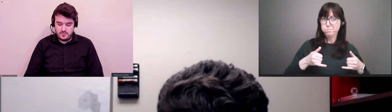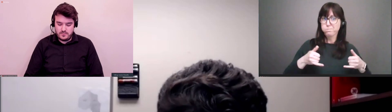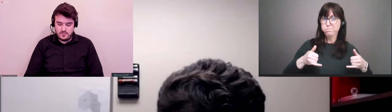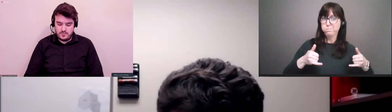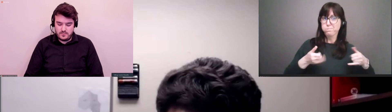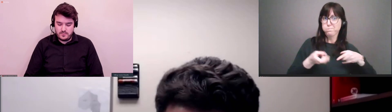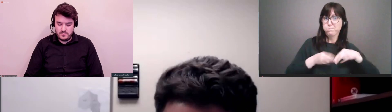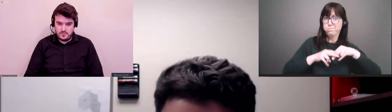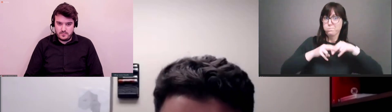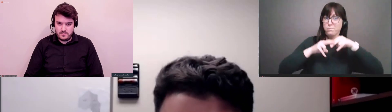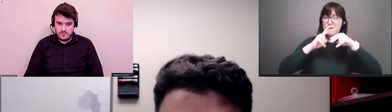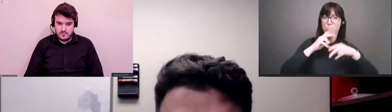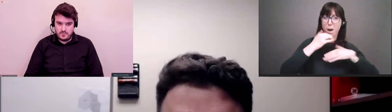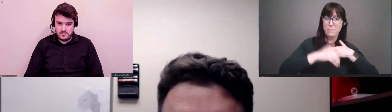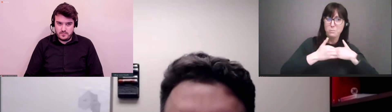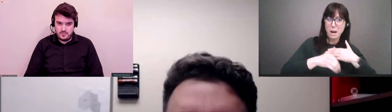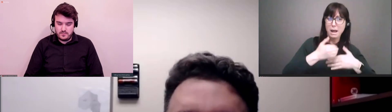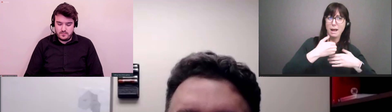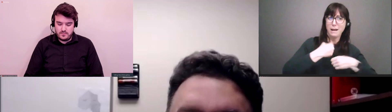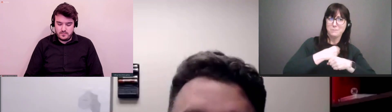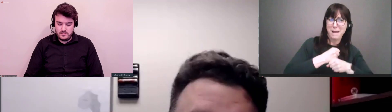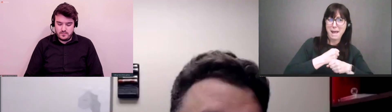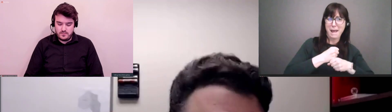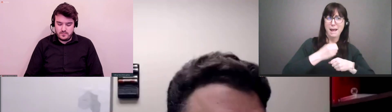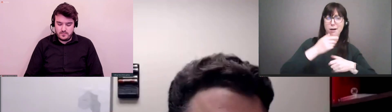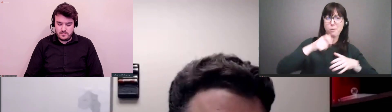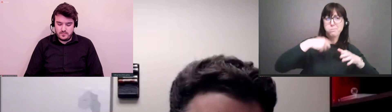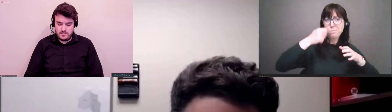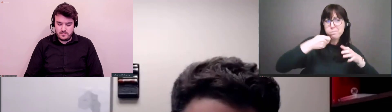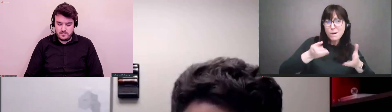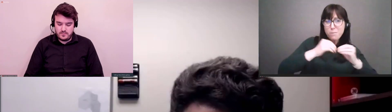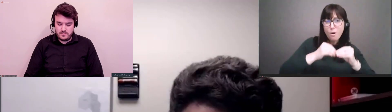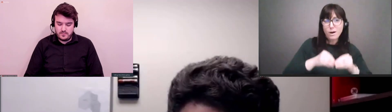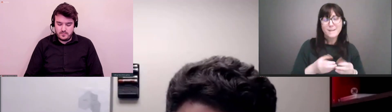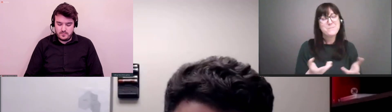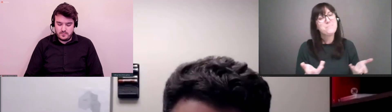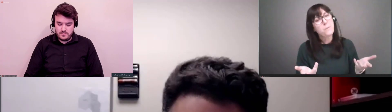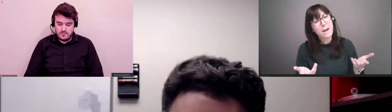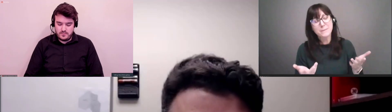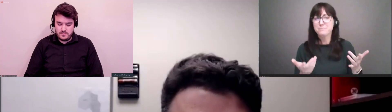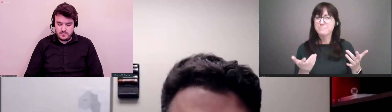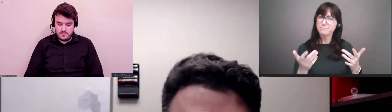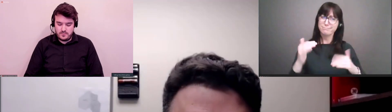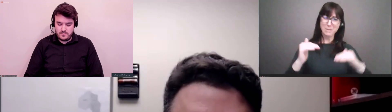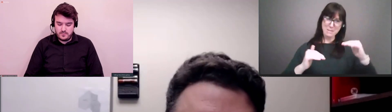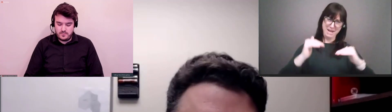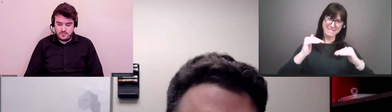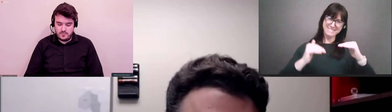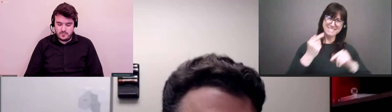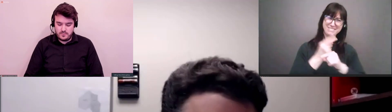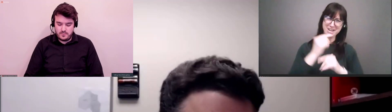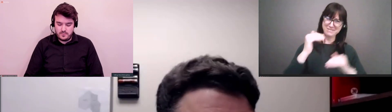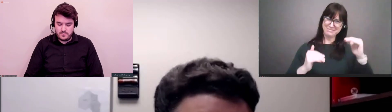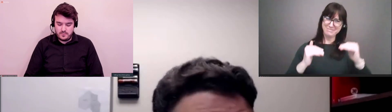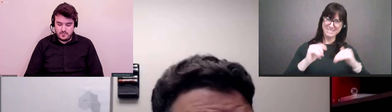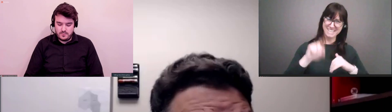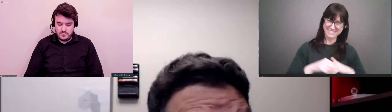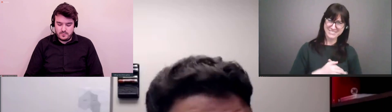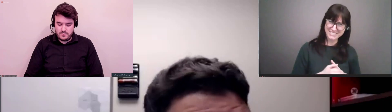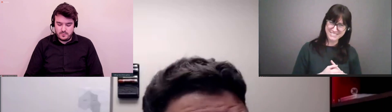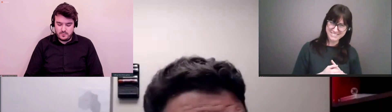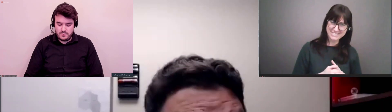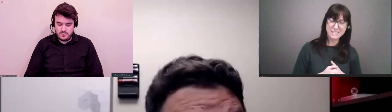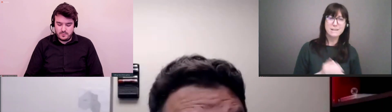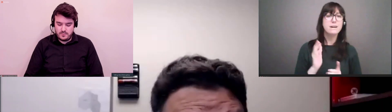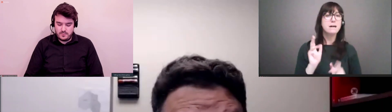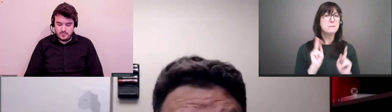like baking bread all the time. Well, I mean, we have to sort of all things in moderation, right? But I was also mentioned that, you know, there are people